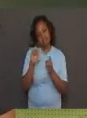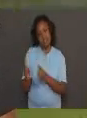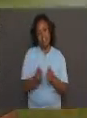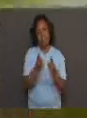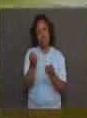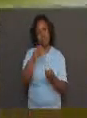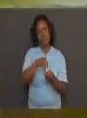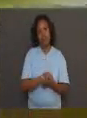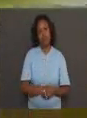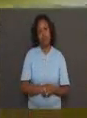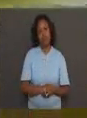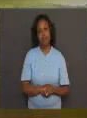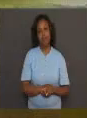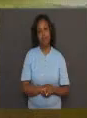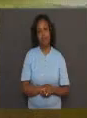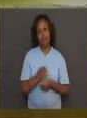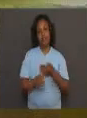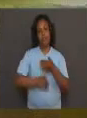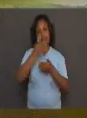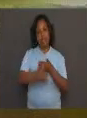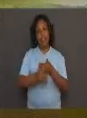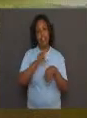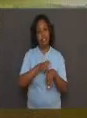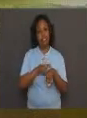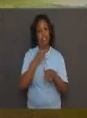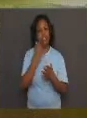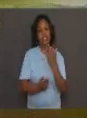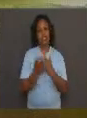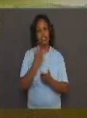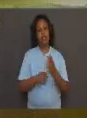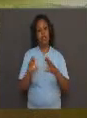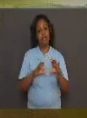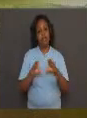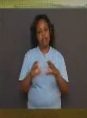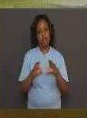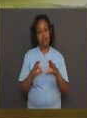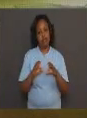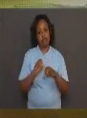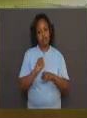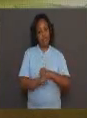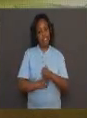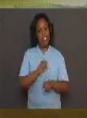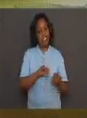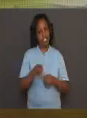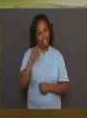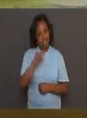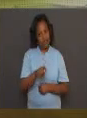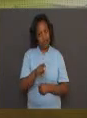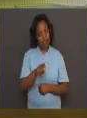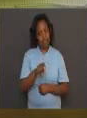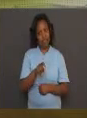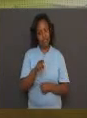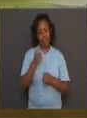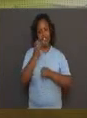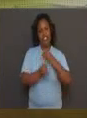strategies. Next time, we will discuss having concern for the well-being of